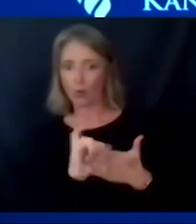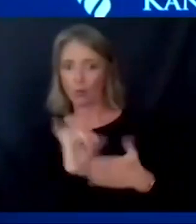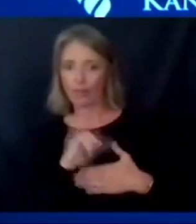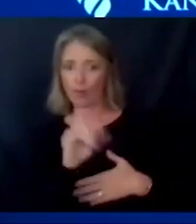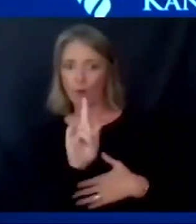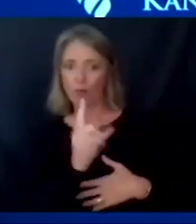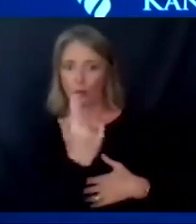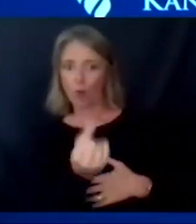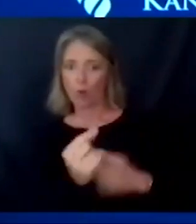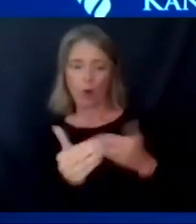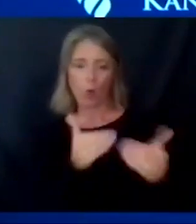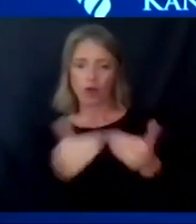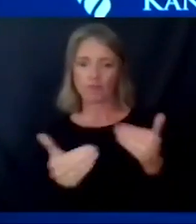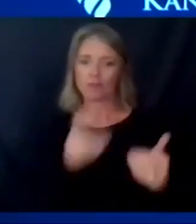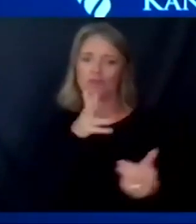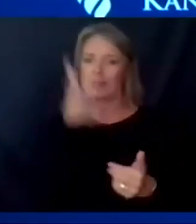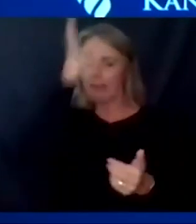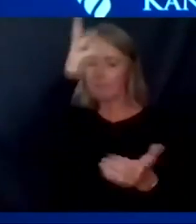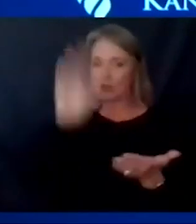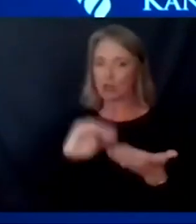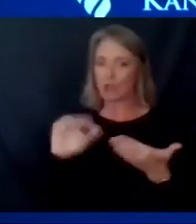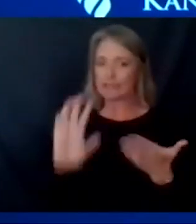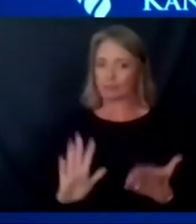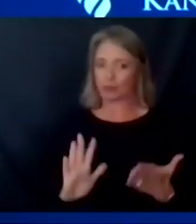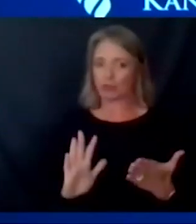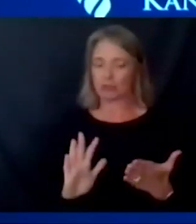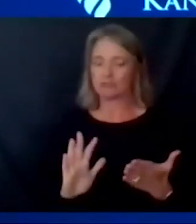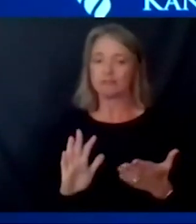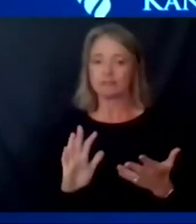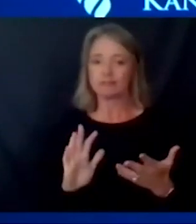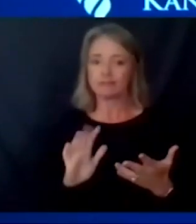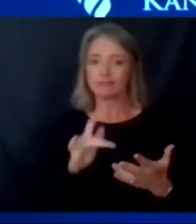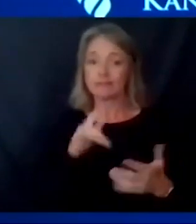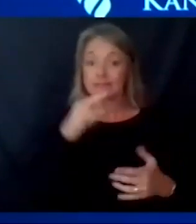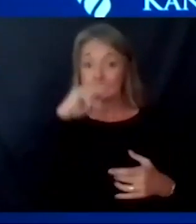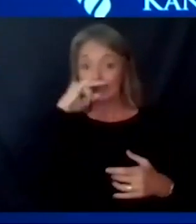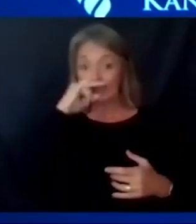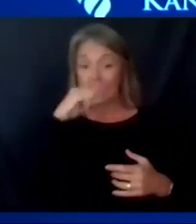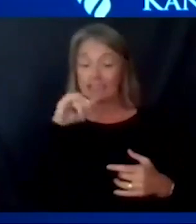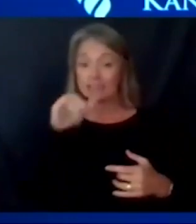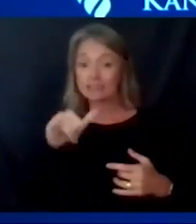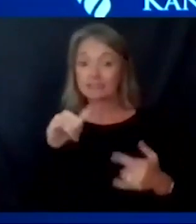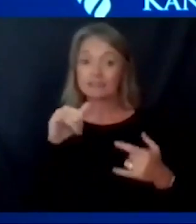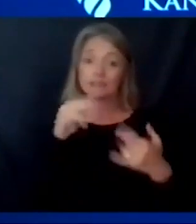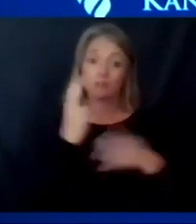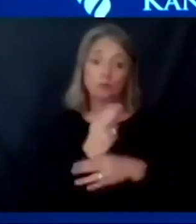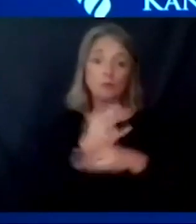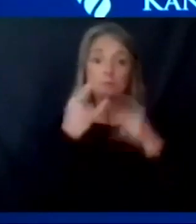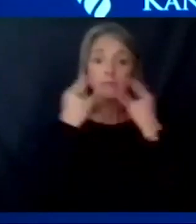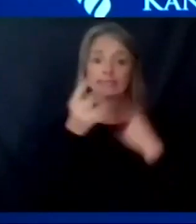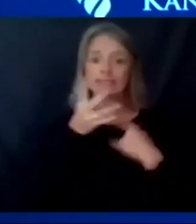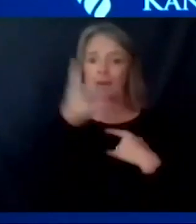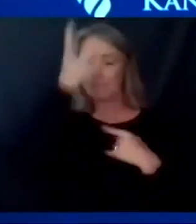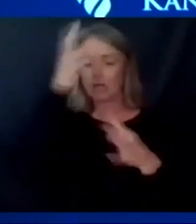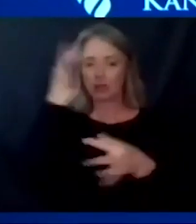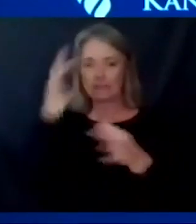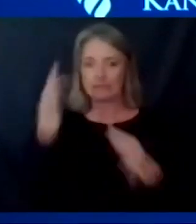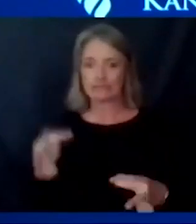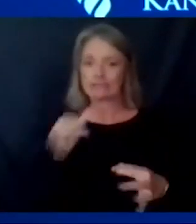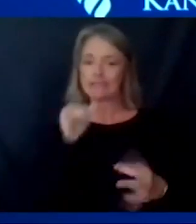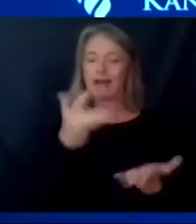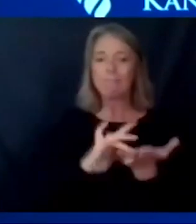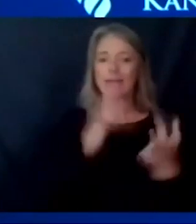parental exemptions, and saying that your child doesn't have to wear a mask is a parental exemption. It's not a medical exemption. That should come from a